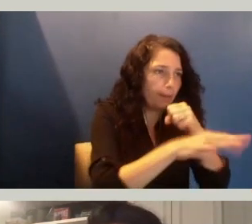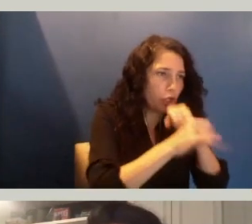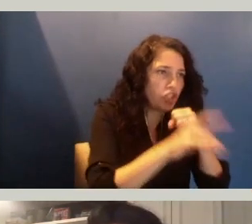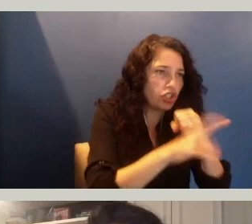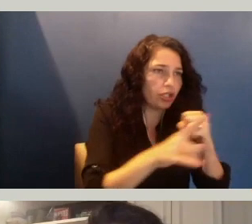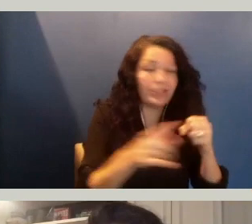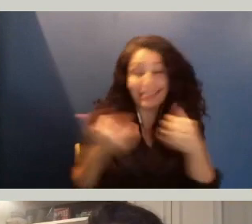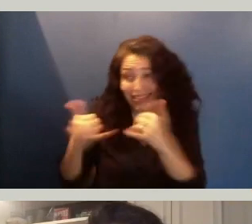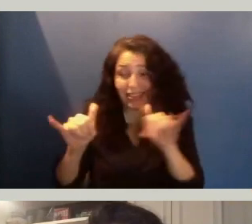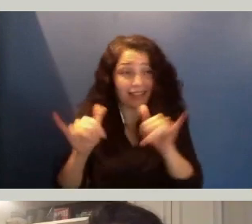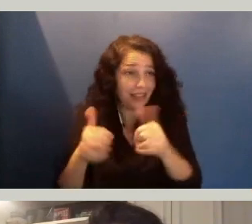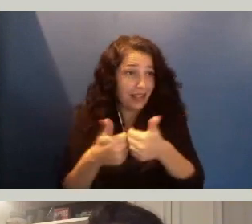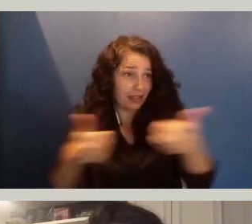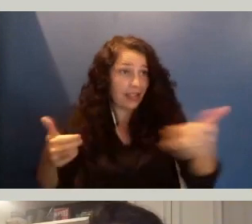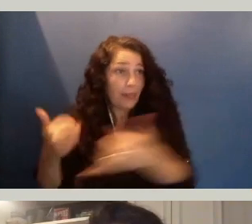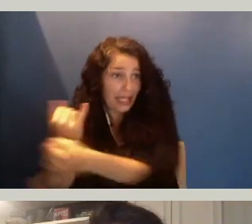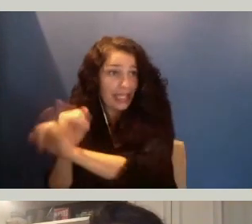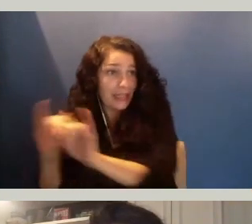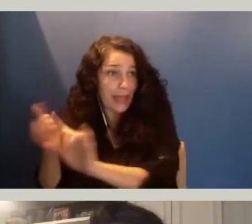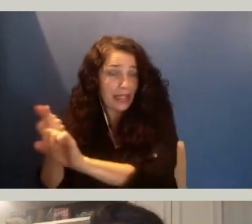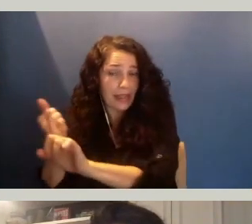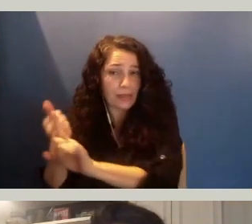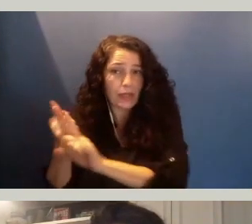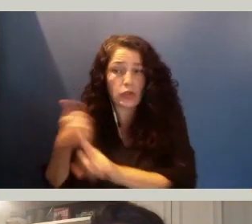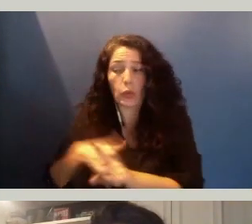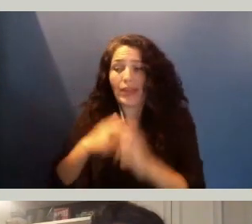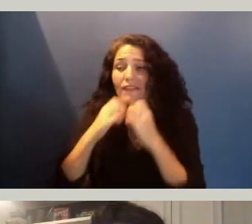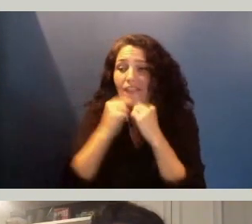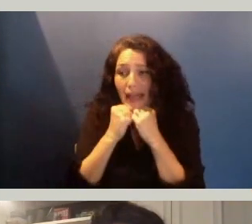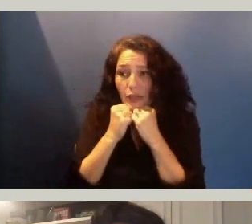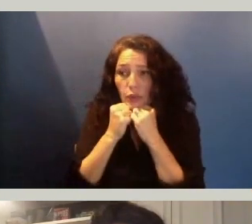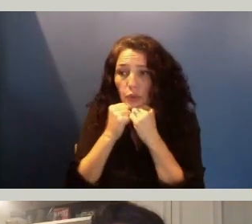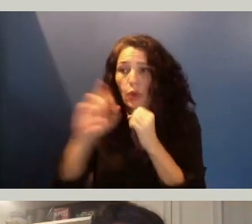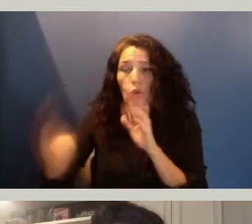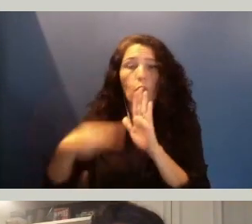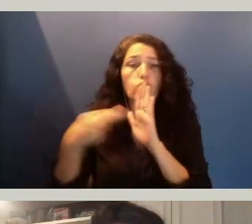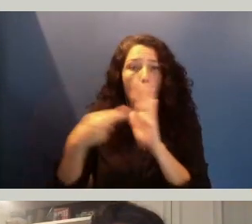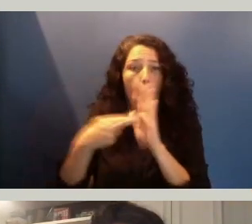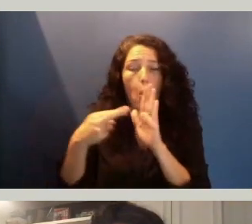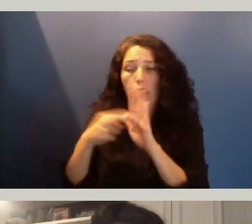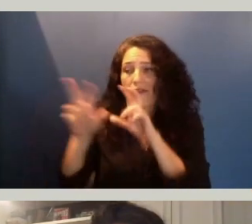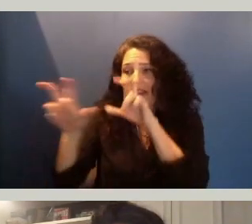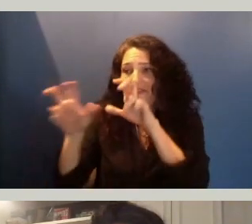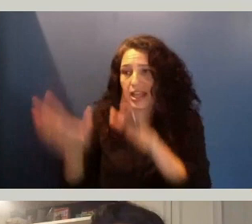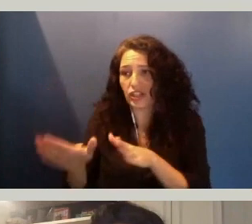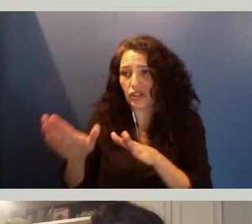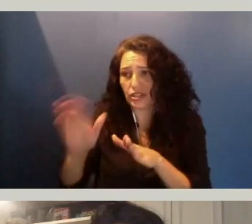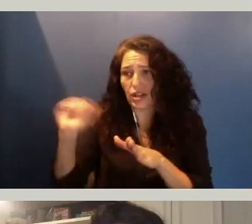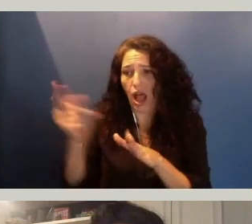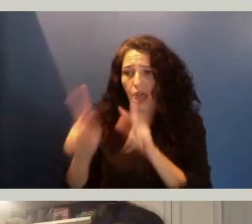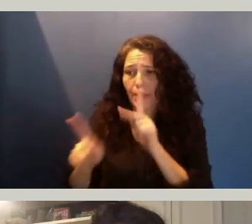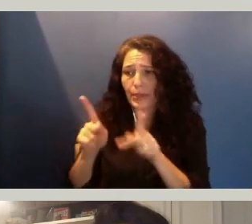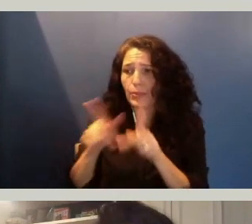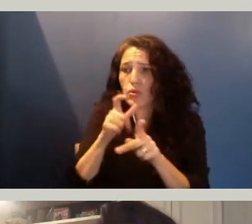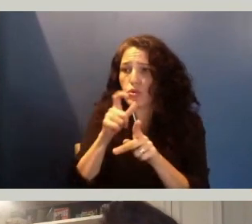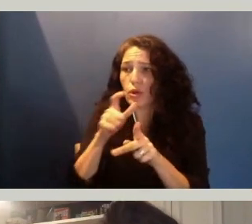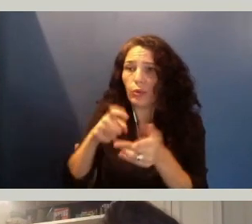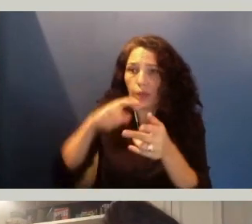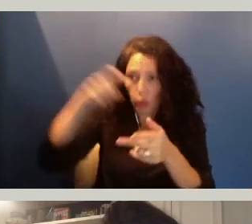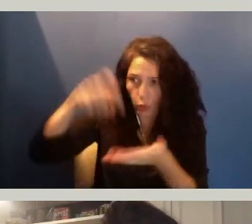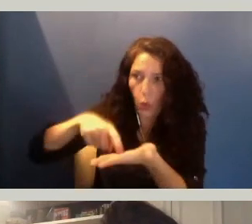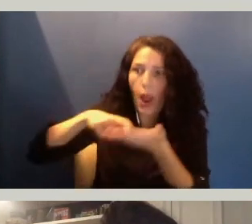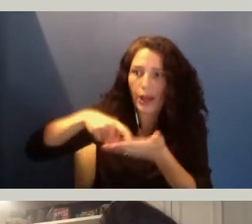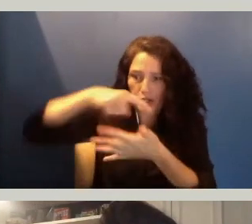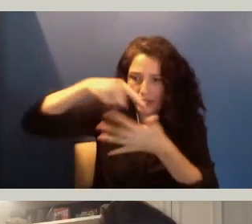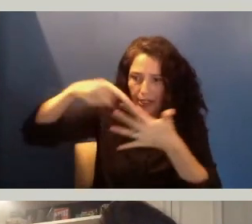behalf, like, I do want to say that we very much value the role of investor in when you think about all the parties that are needed to come into a film to pull